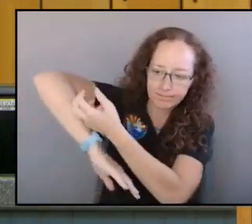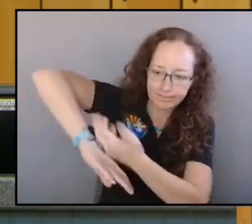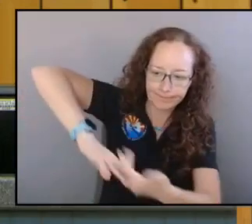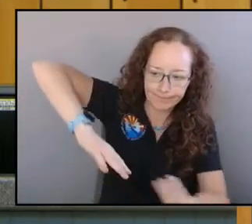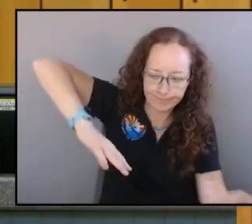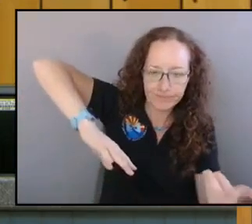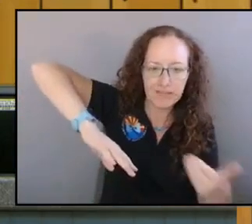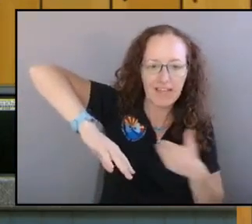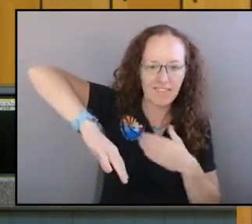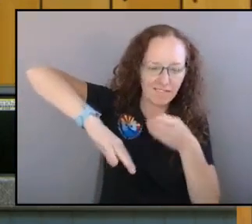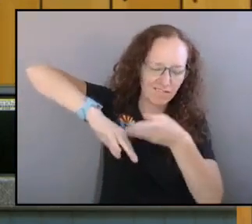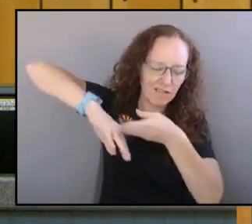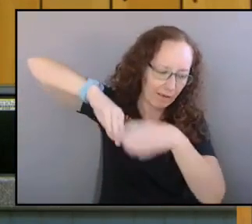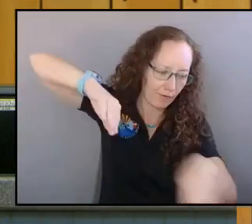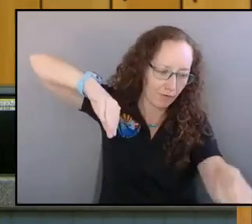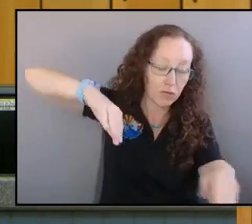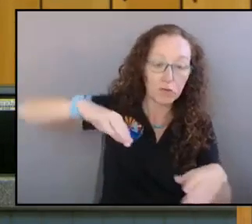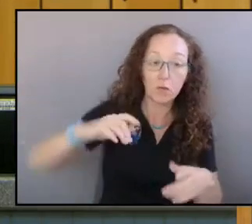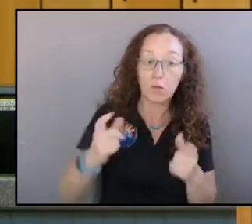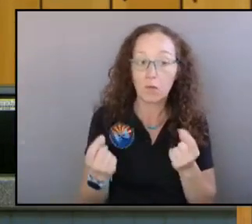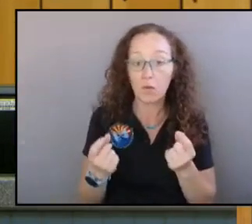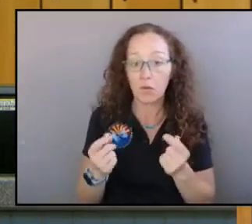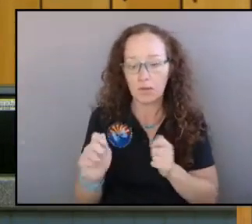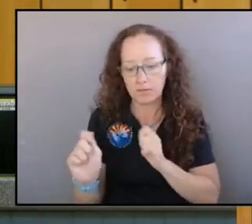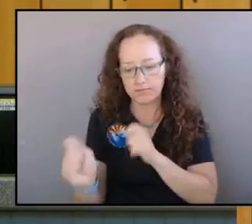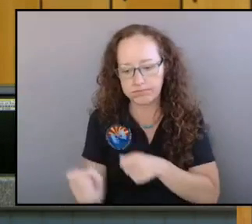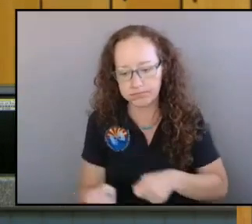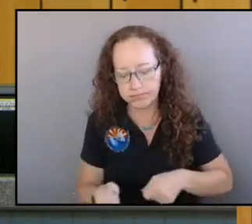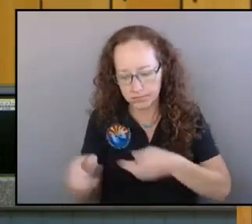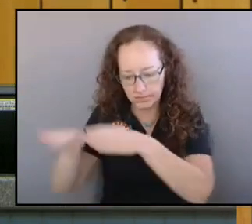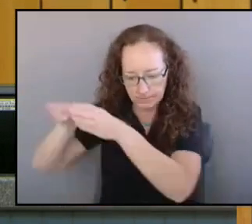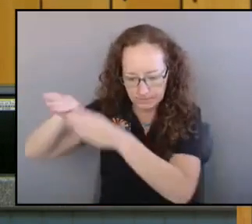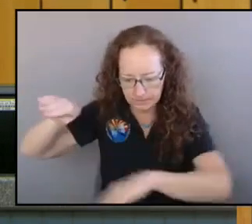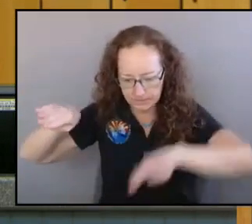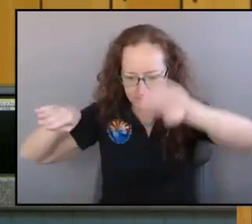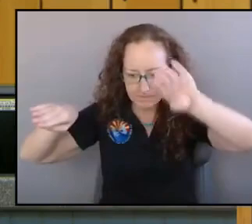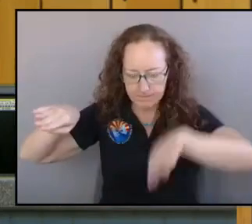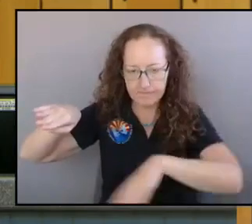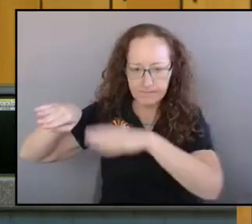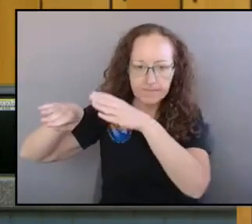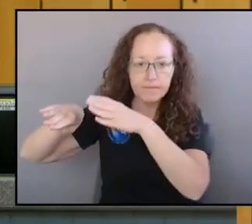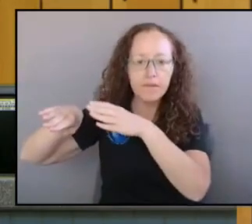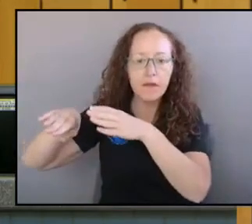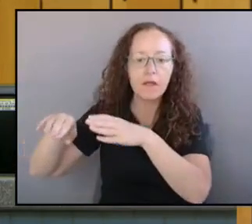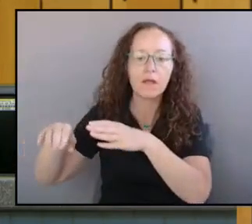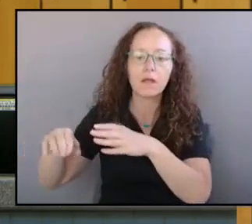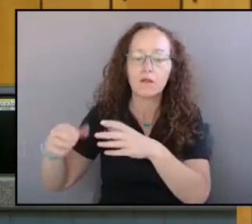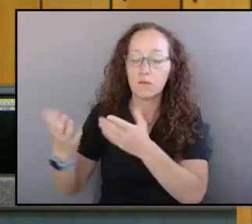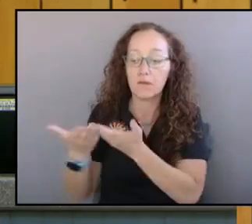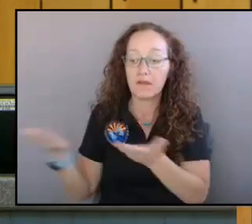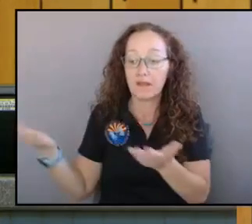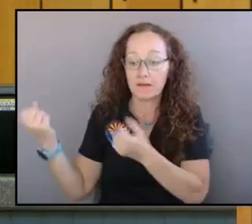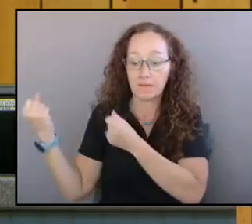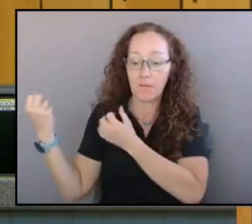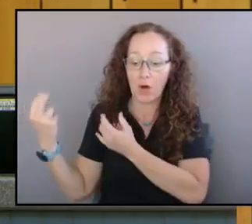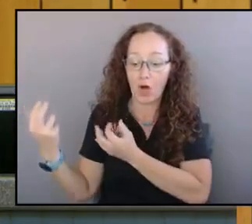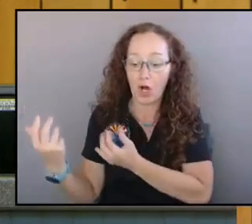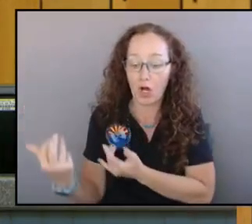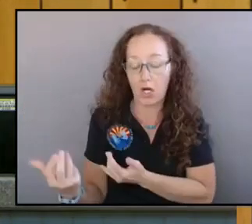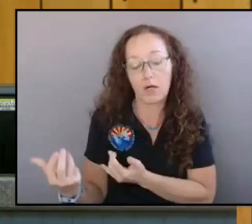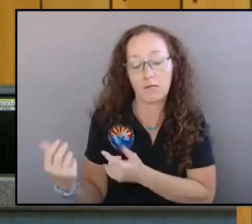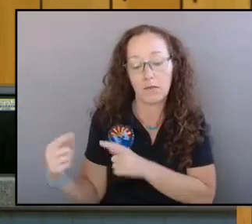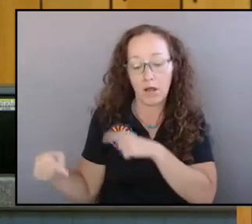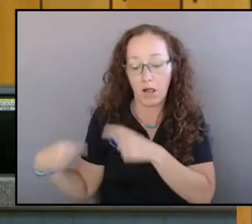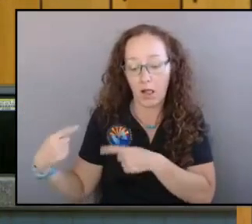they do that by digging cup trenches to catch the burning material and prevent it from rolling back underneath the thick spruce that runs off down